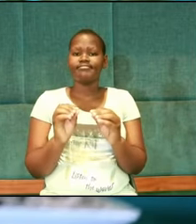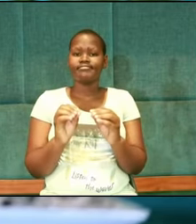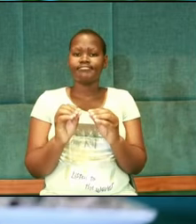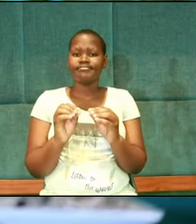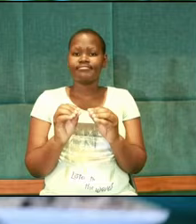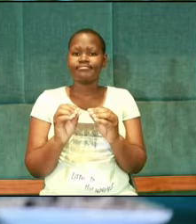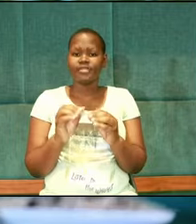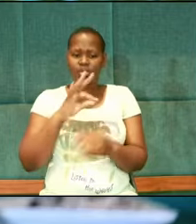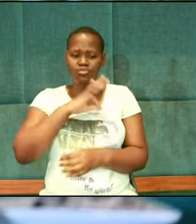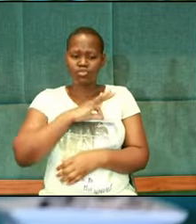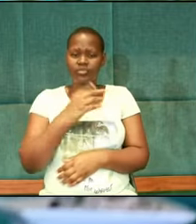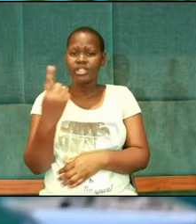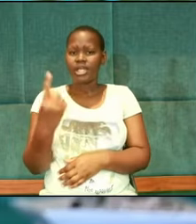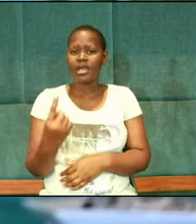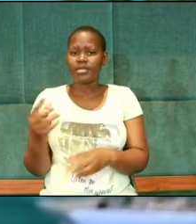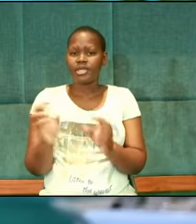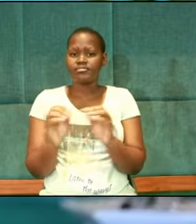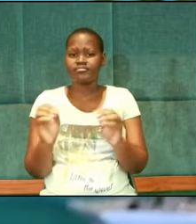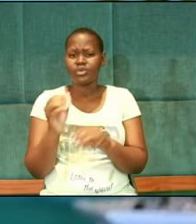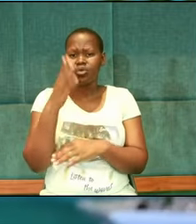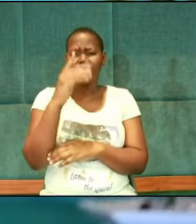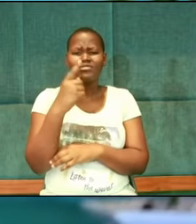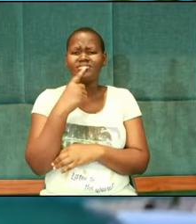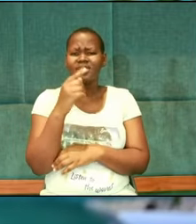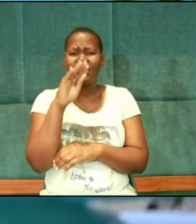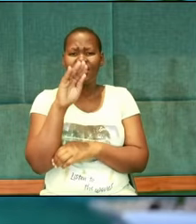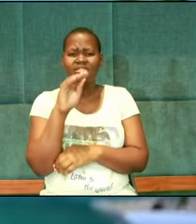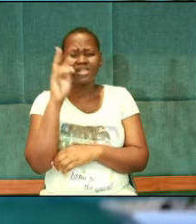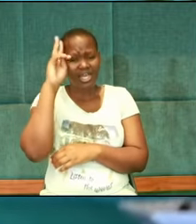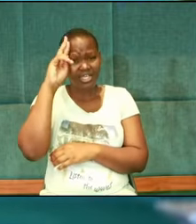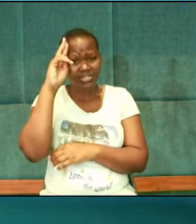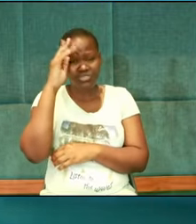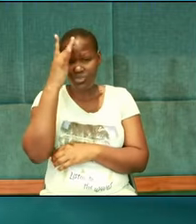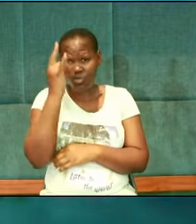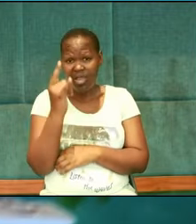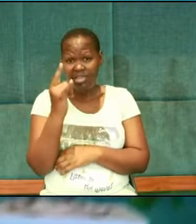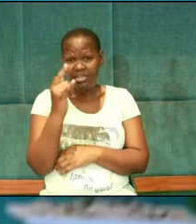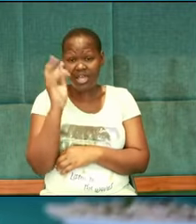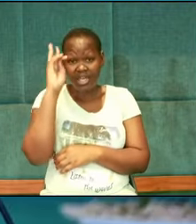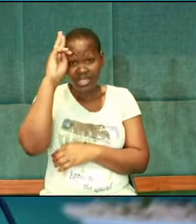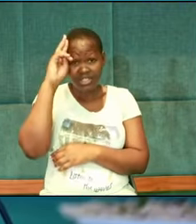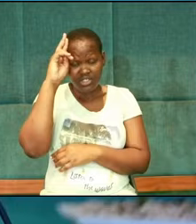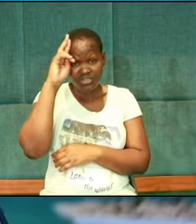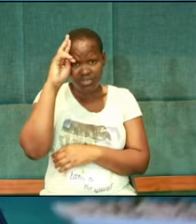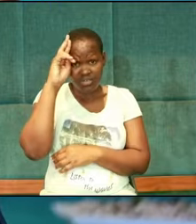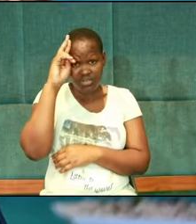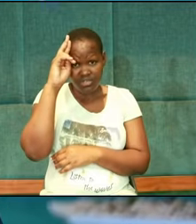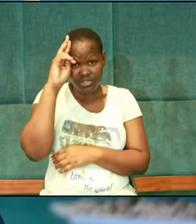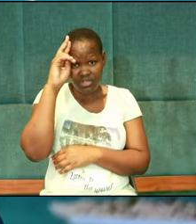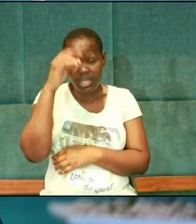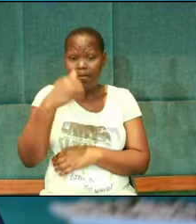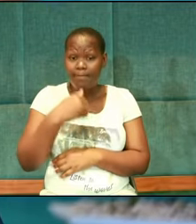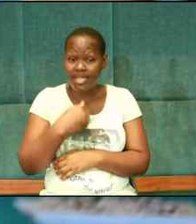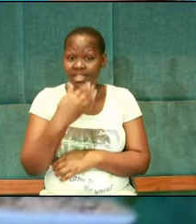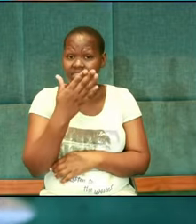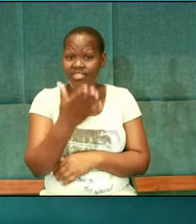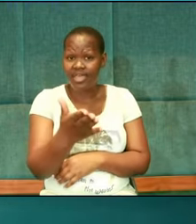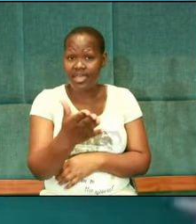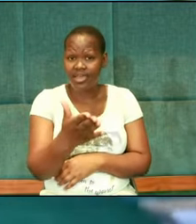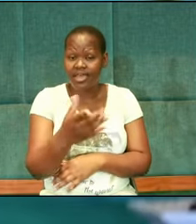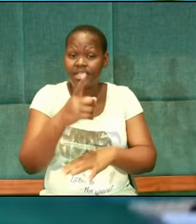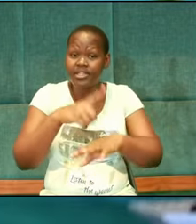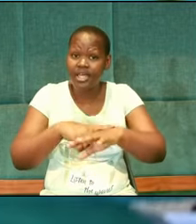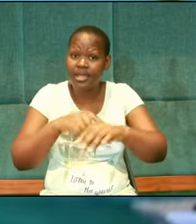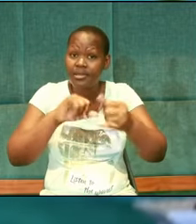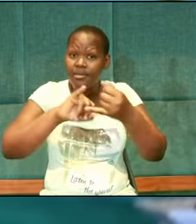profit is not coming. God says, you are asking me the reason why you are not being blessed? The reason is, I was there when you married